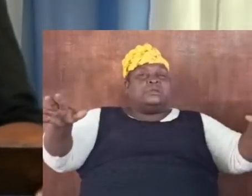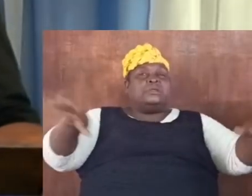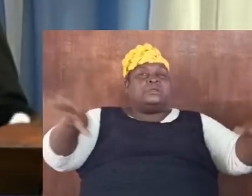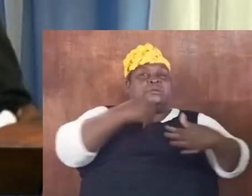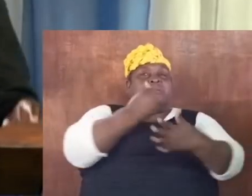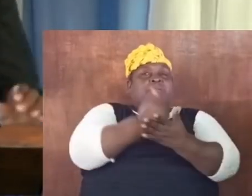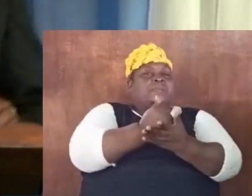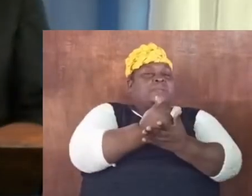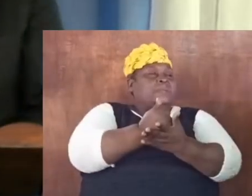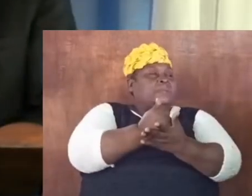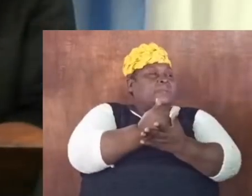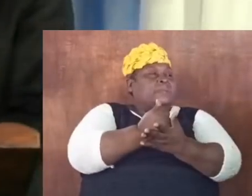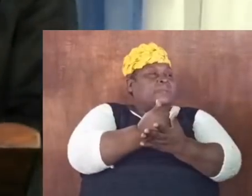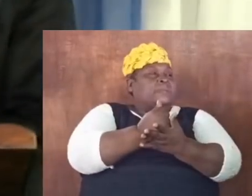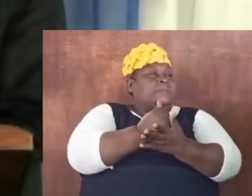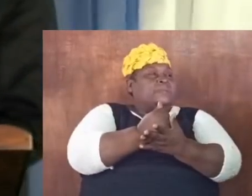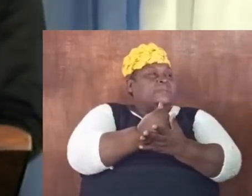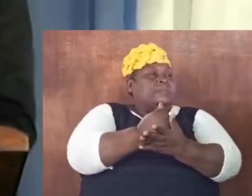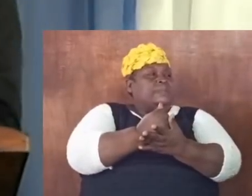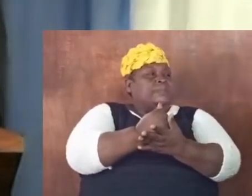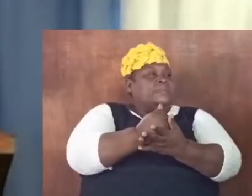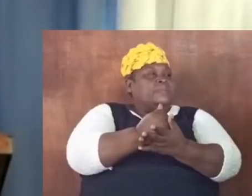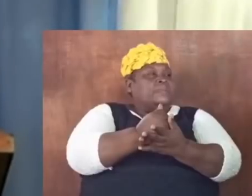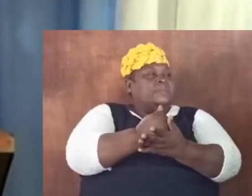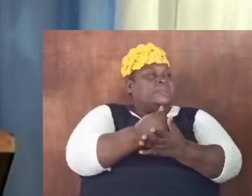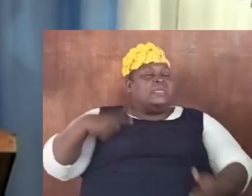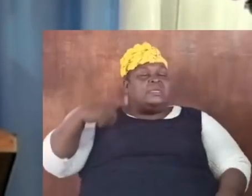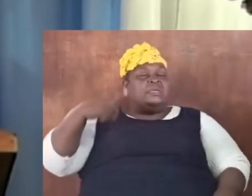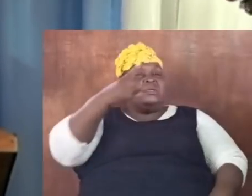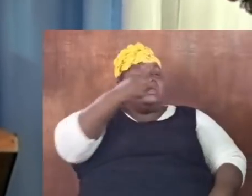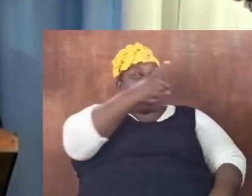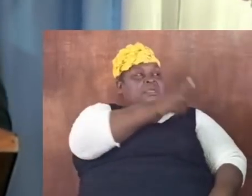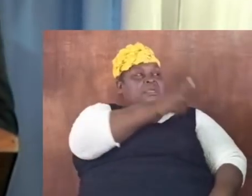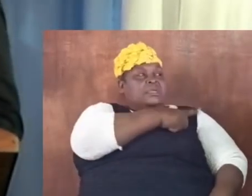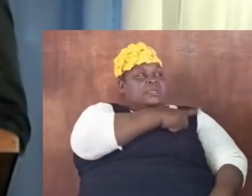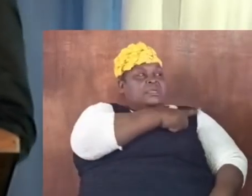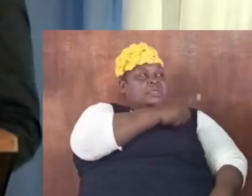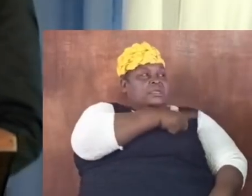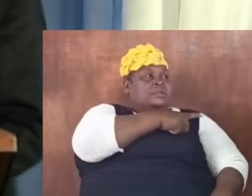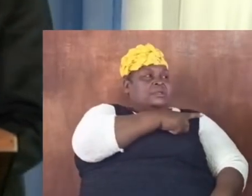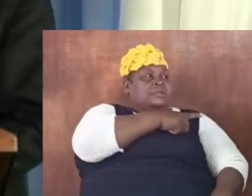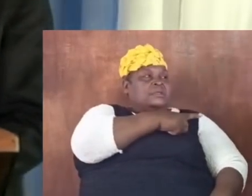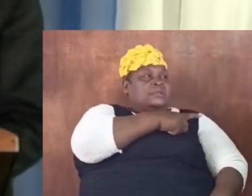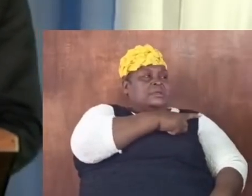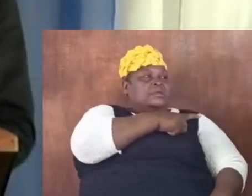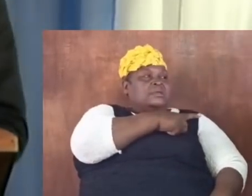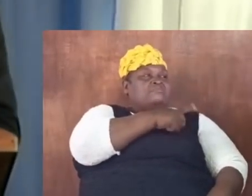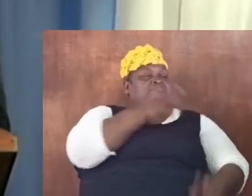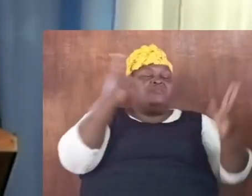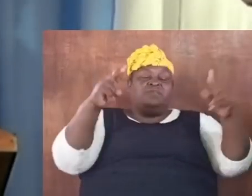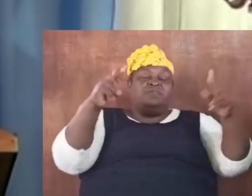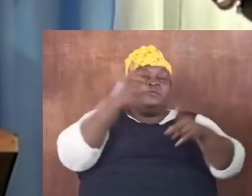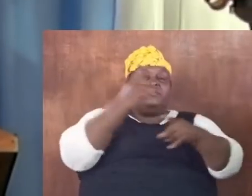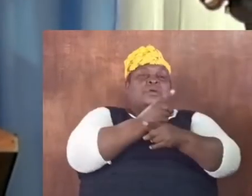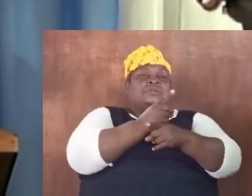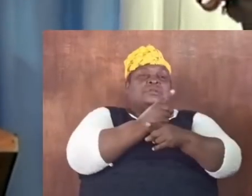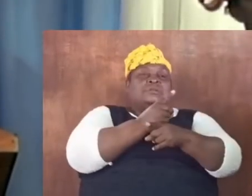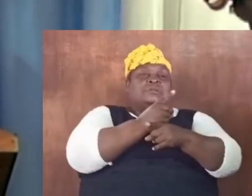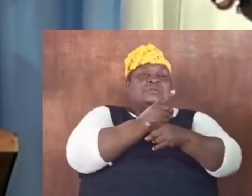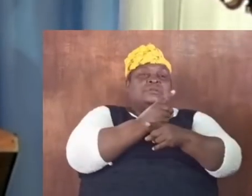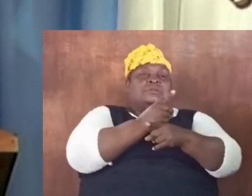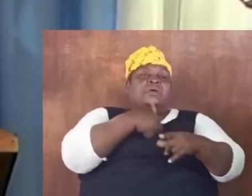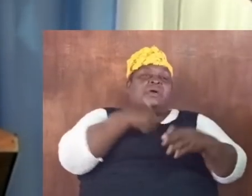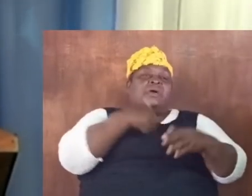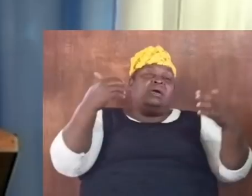Amen, amen, amen. And Deacon is very right, because I had my